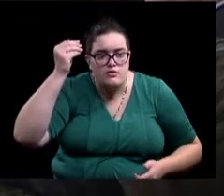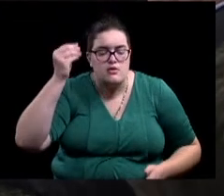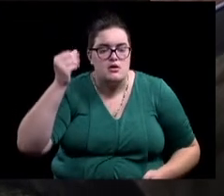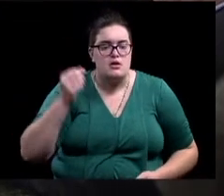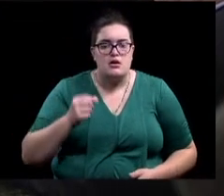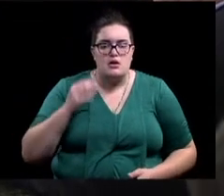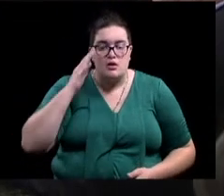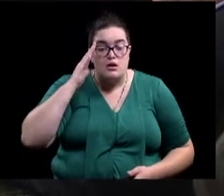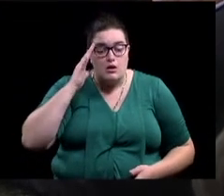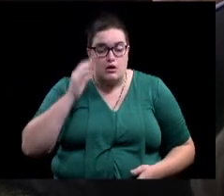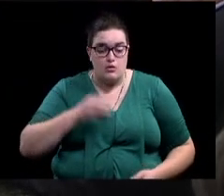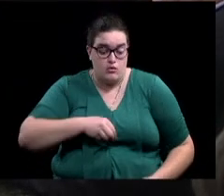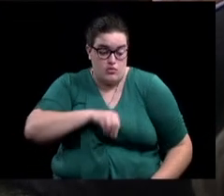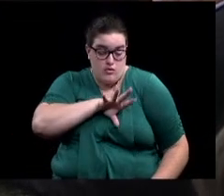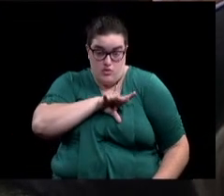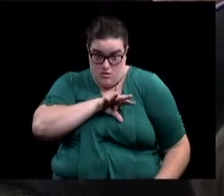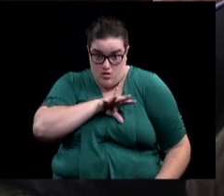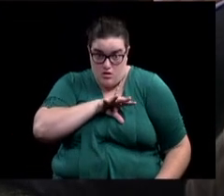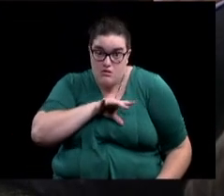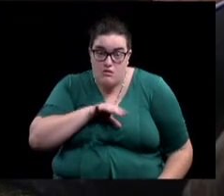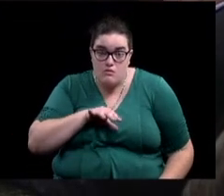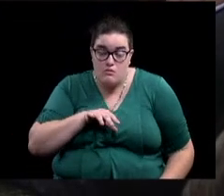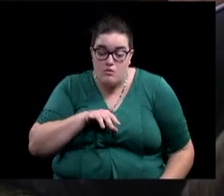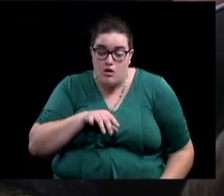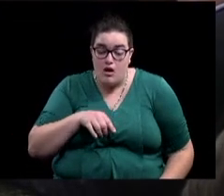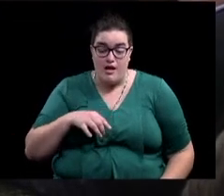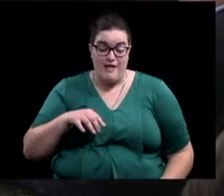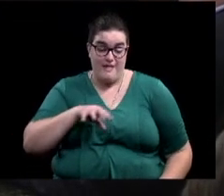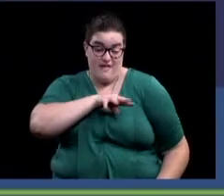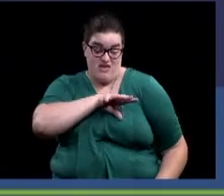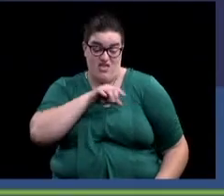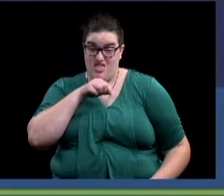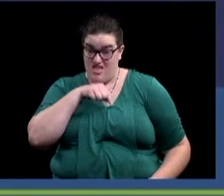a tremendous service to your department and to your community.